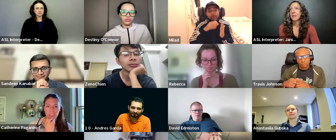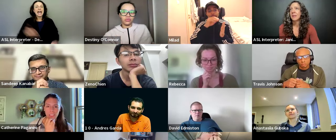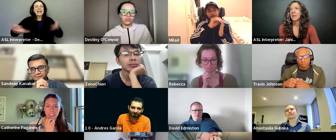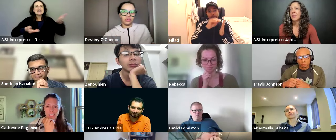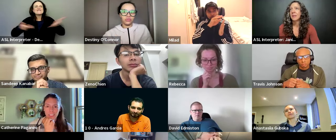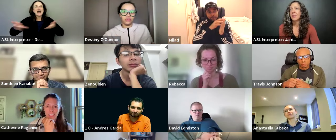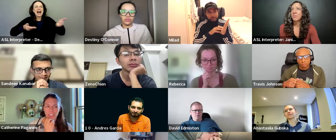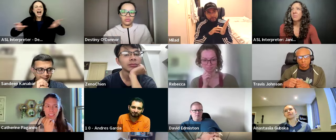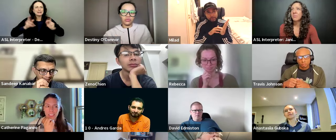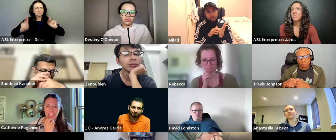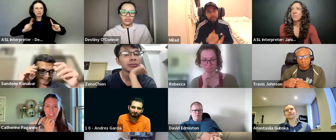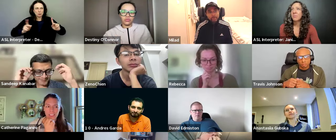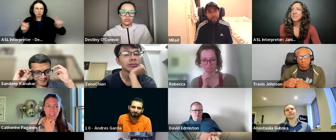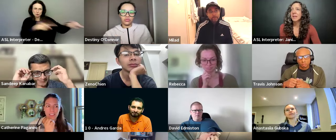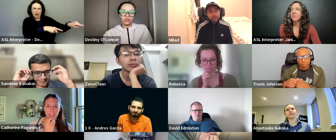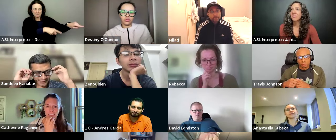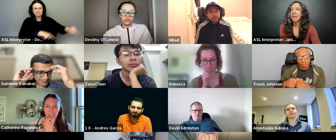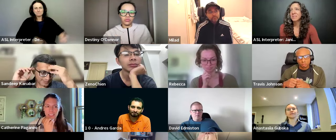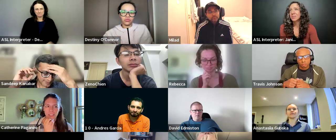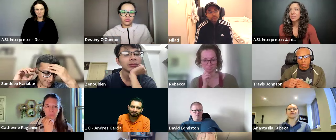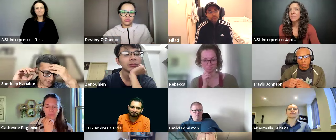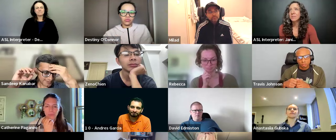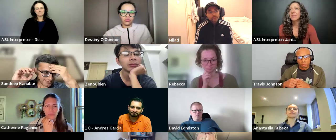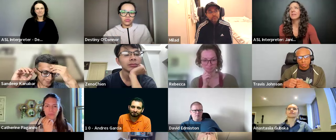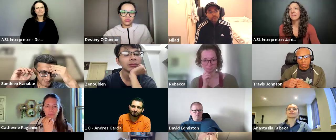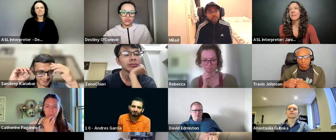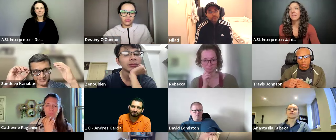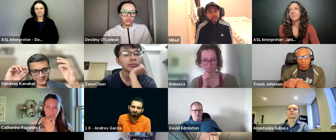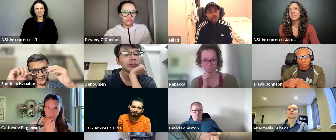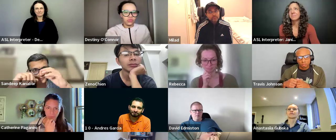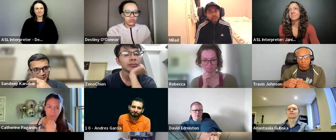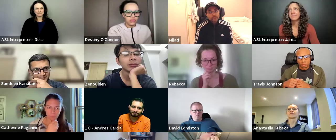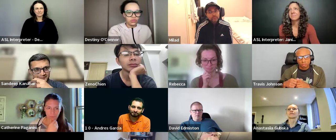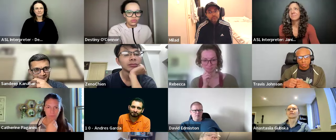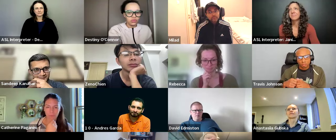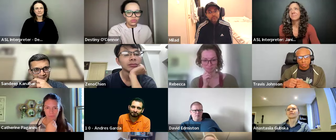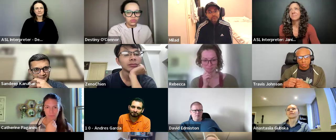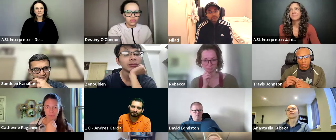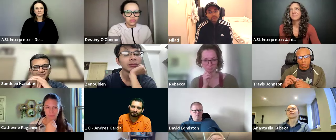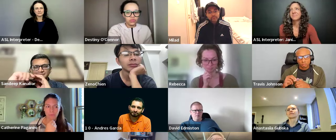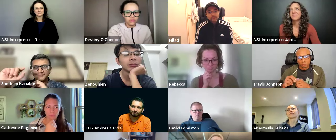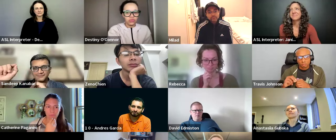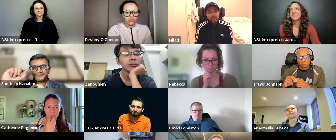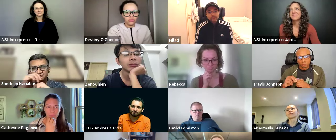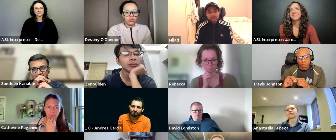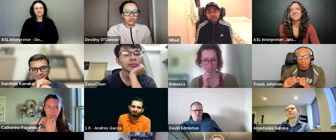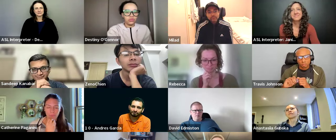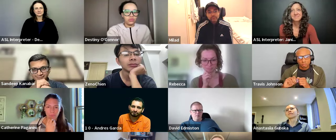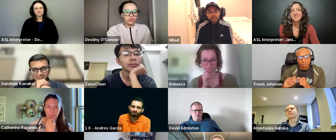caption. people. But before we have to kind of write a little script. Yeah.